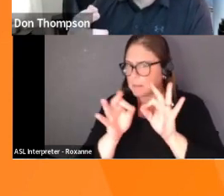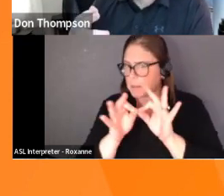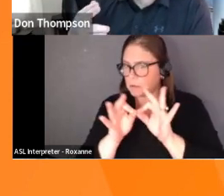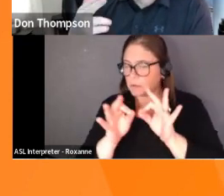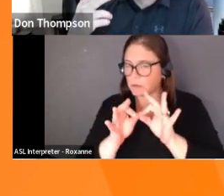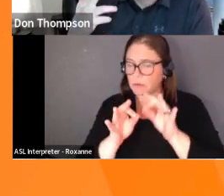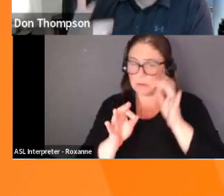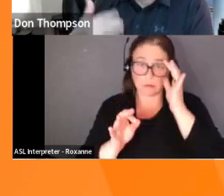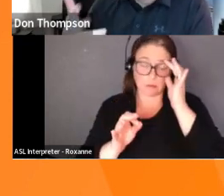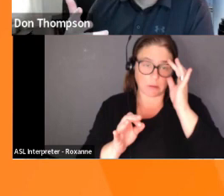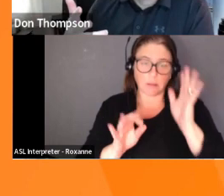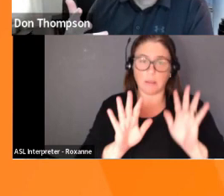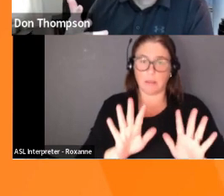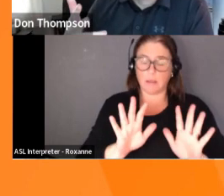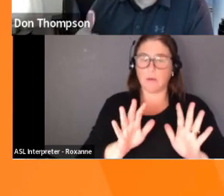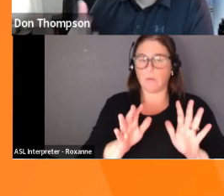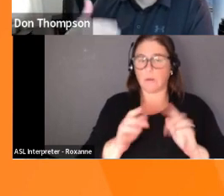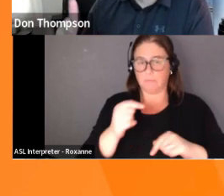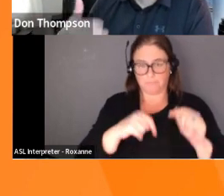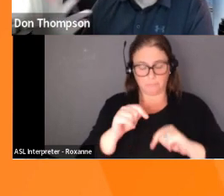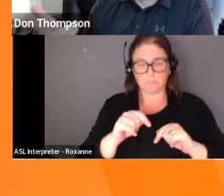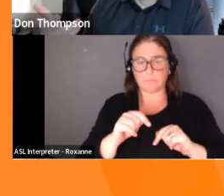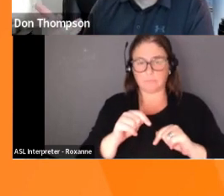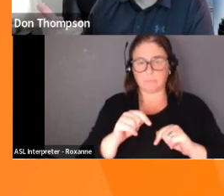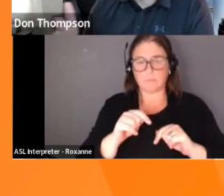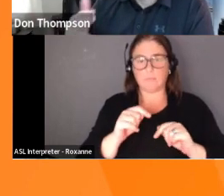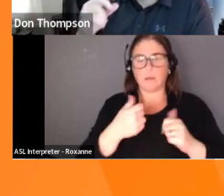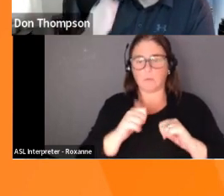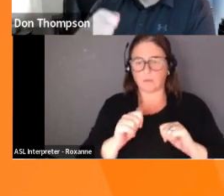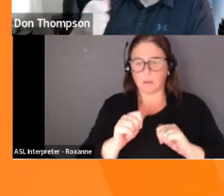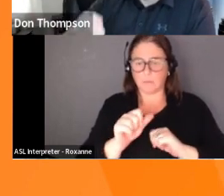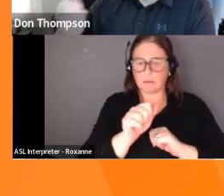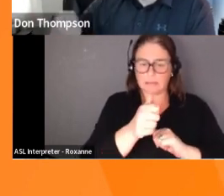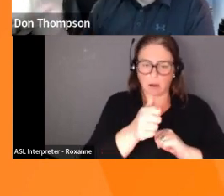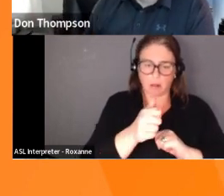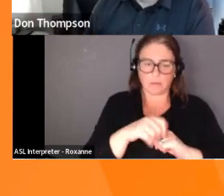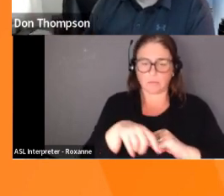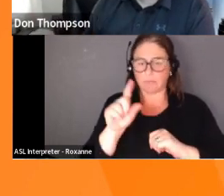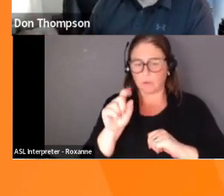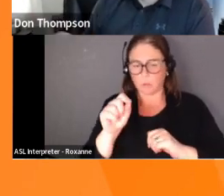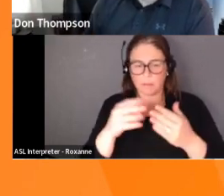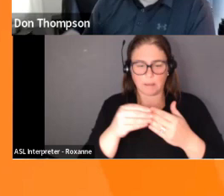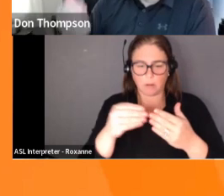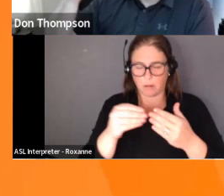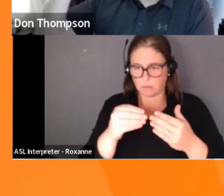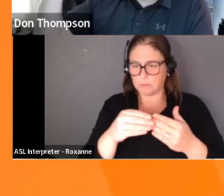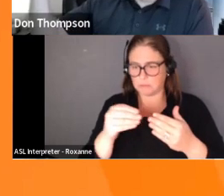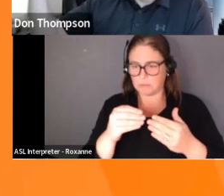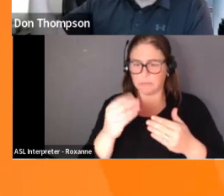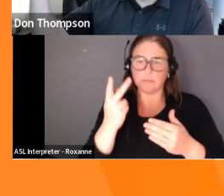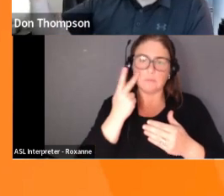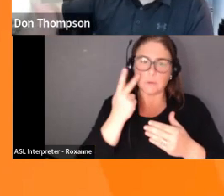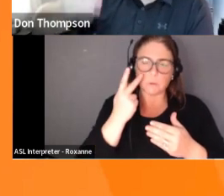want to start betting with $10 and $20 bills to see what's going to happen. Because we can come up